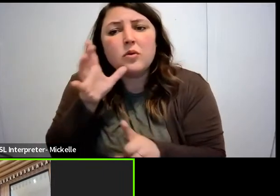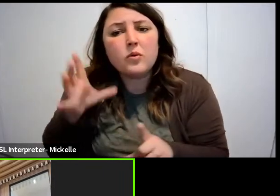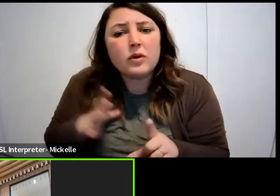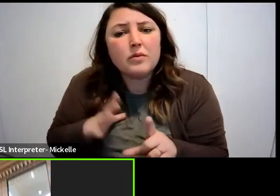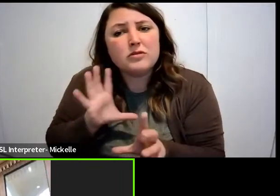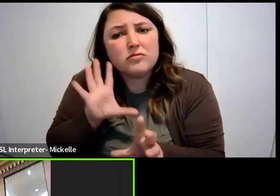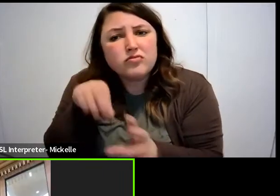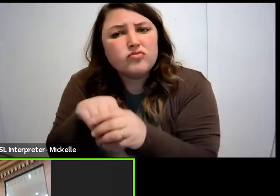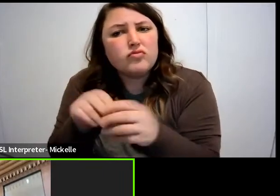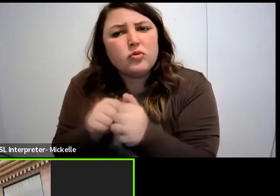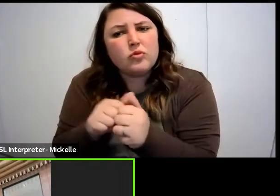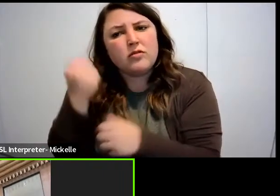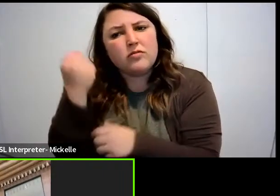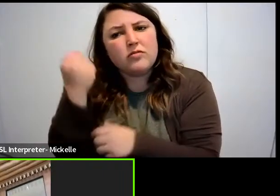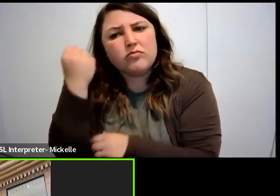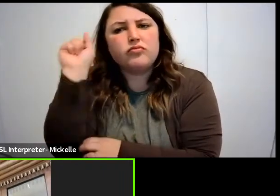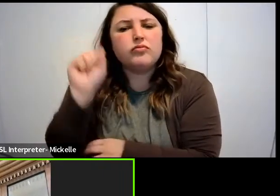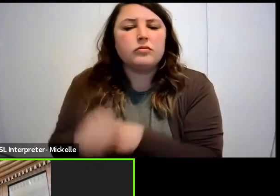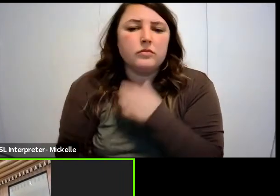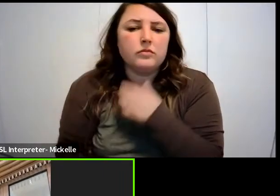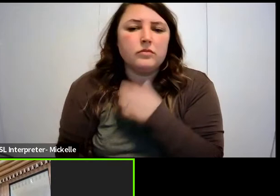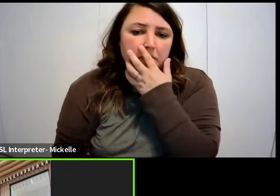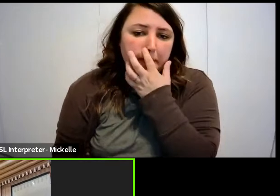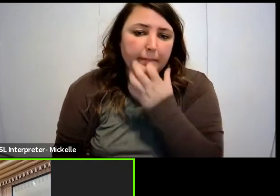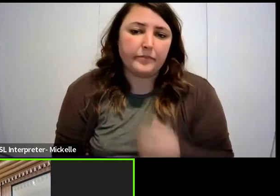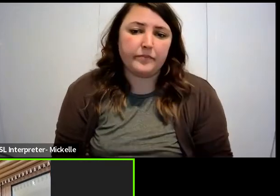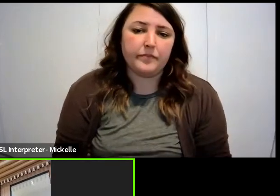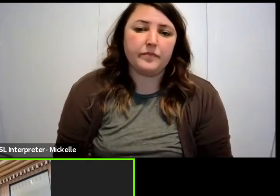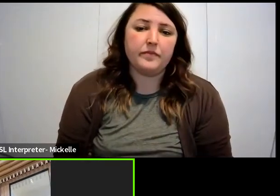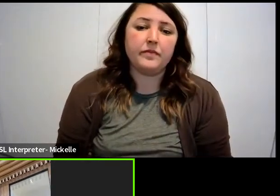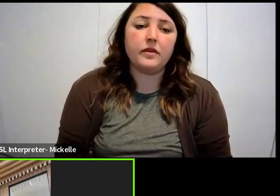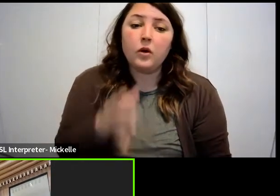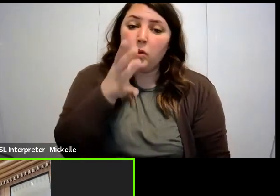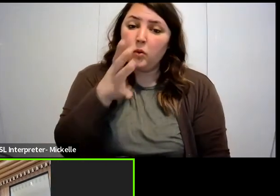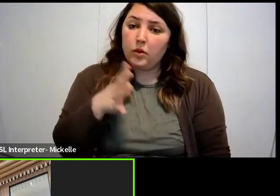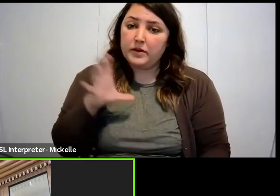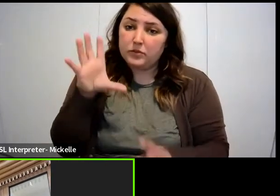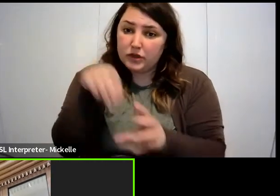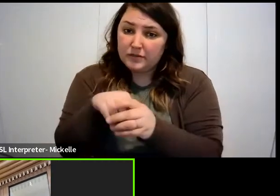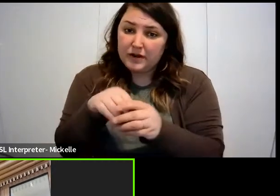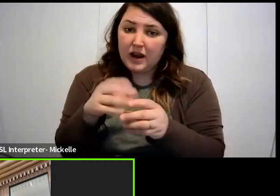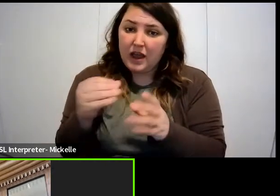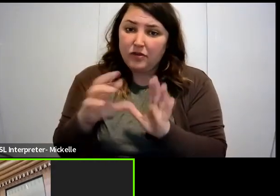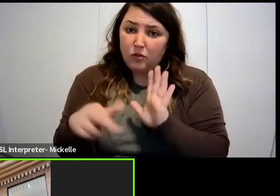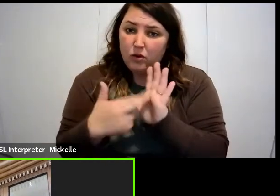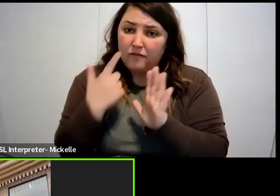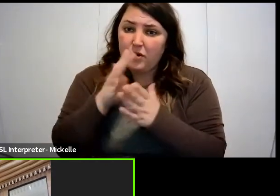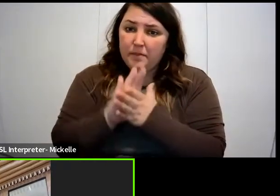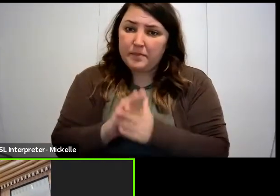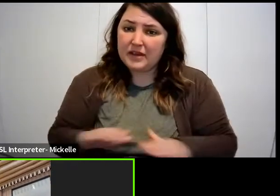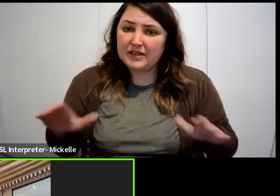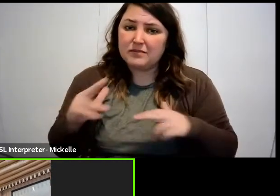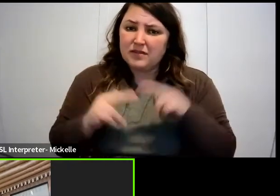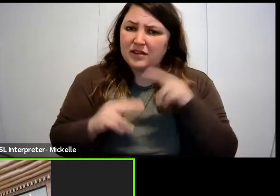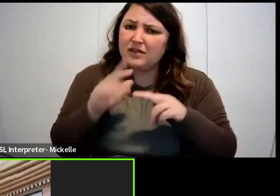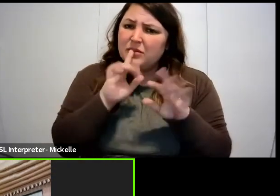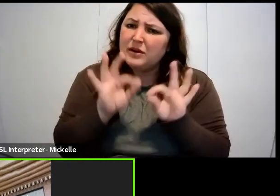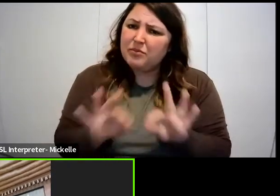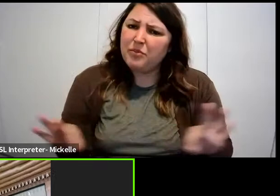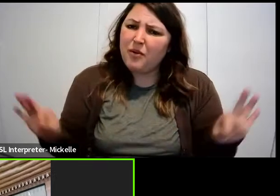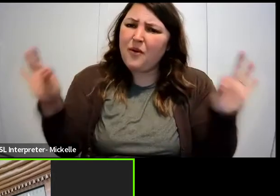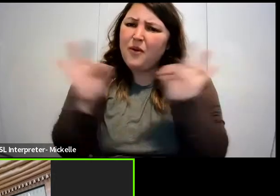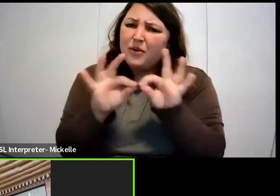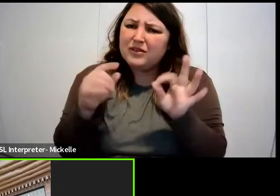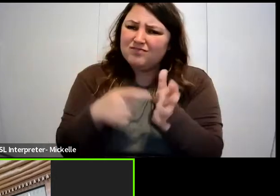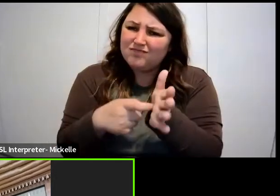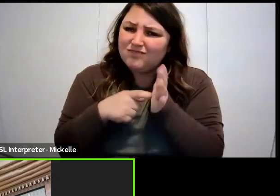in that. Now, women's participation and their role in peace building is critical for peace to occur and to be